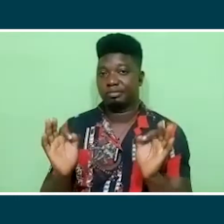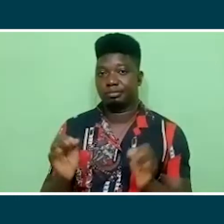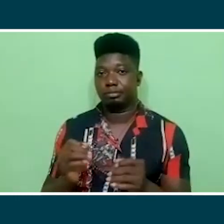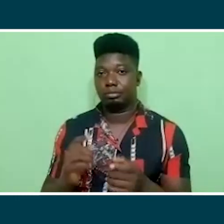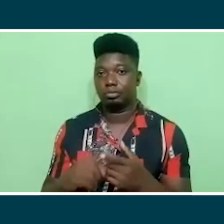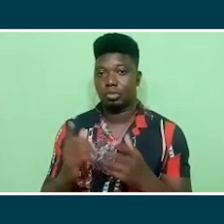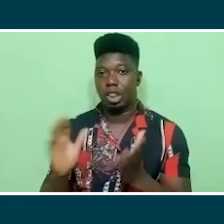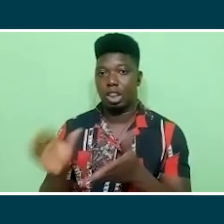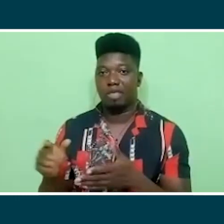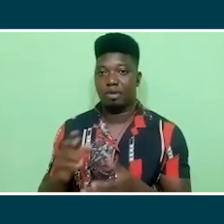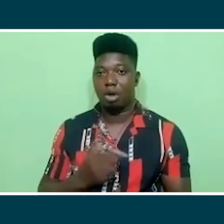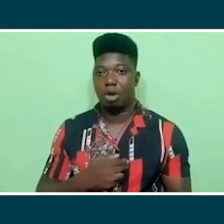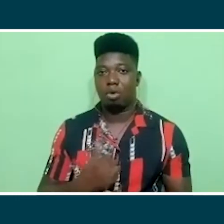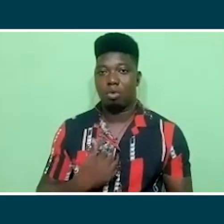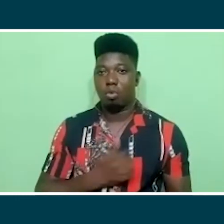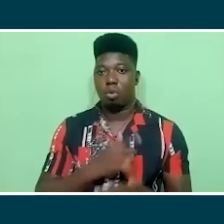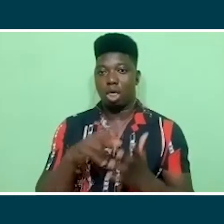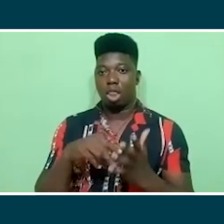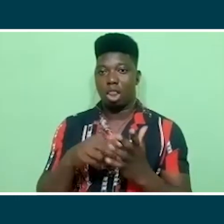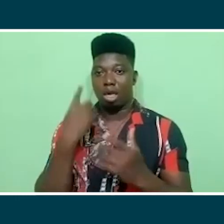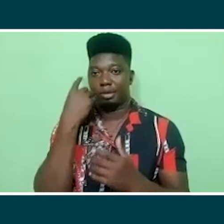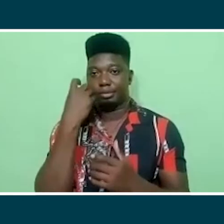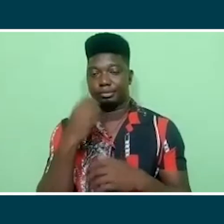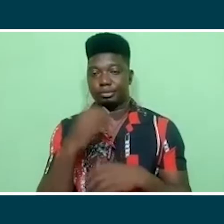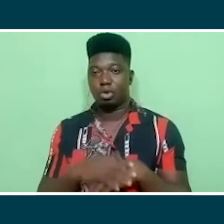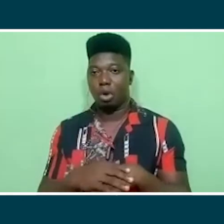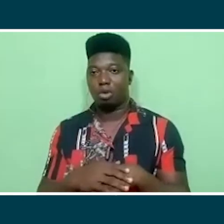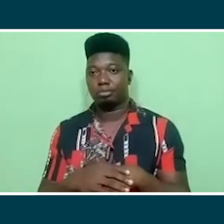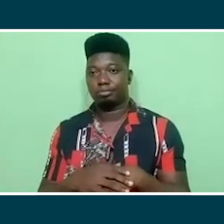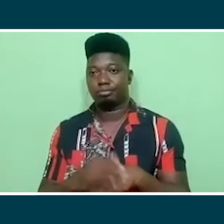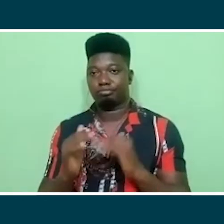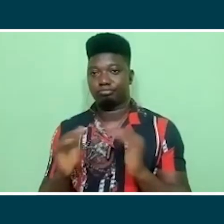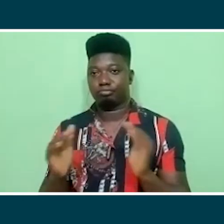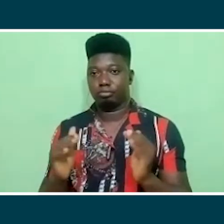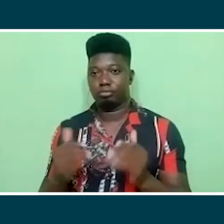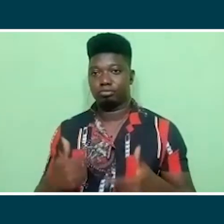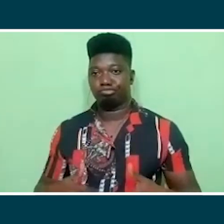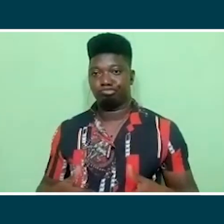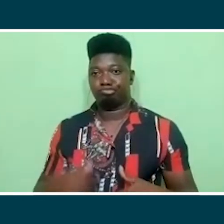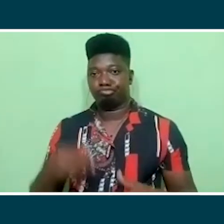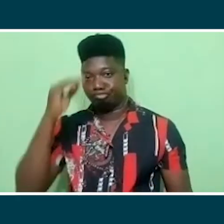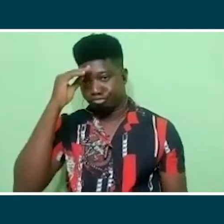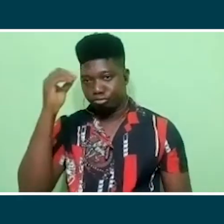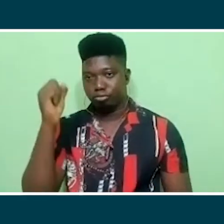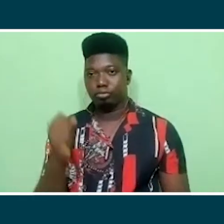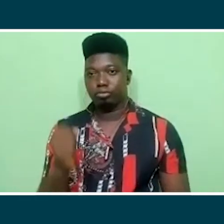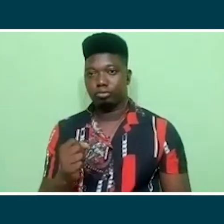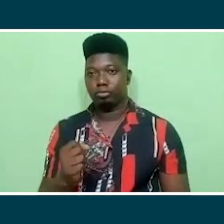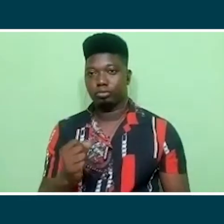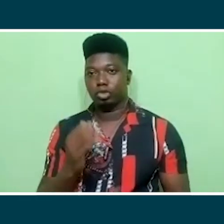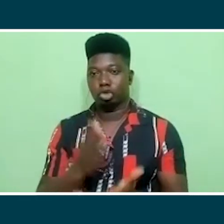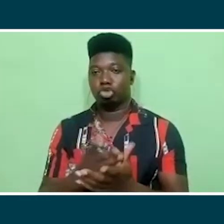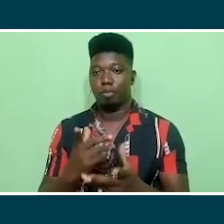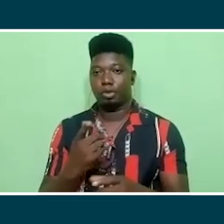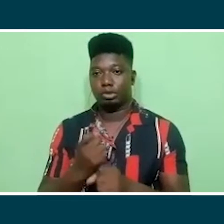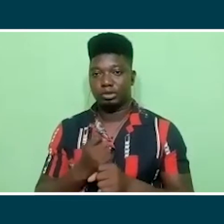reading recently, on average, young boys stop receiving